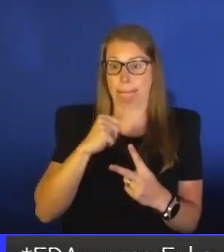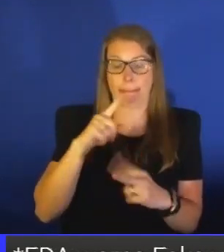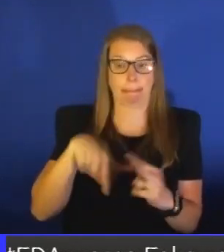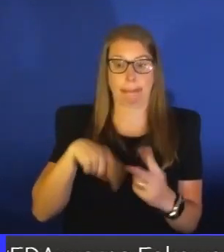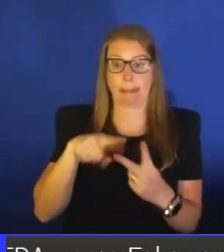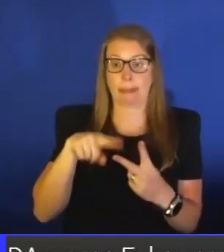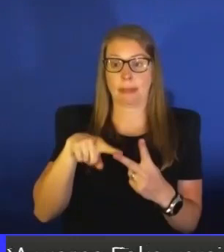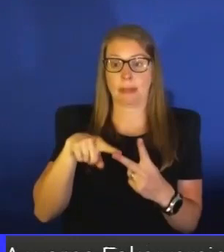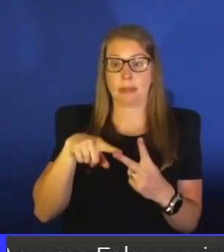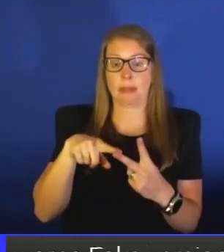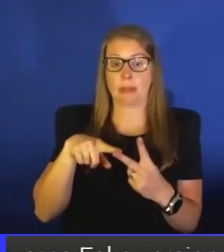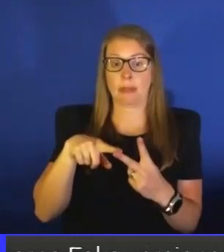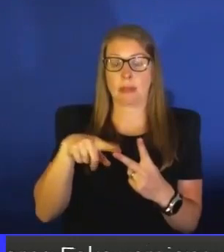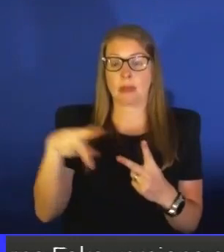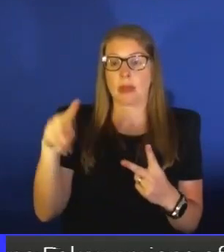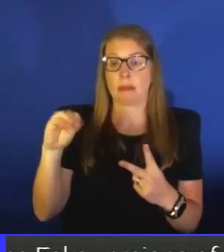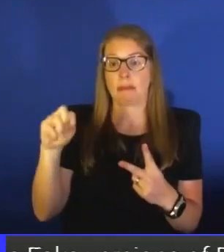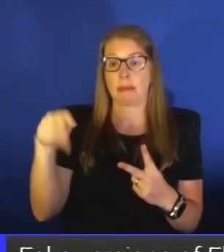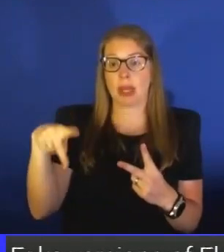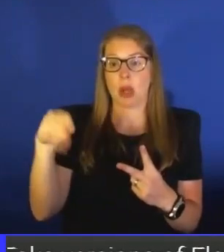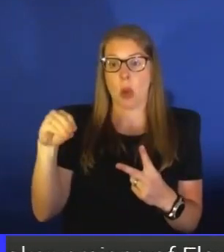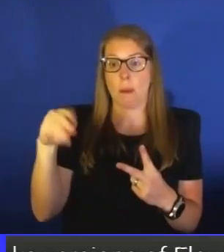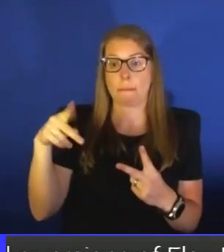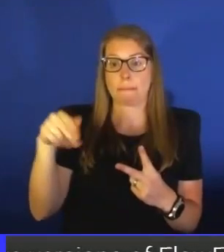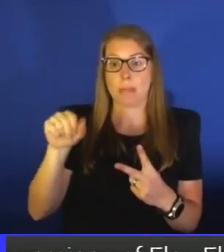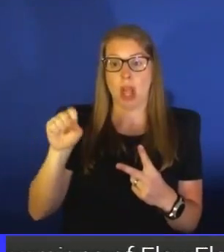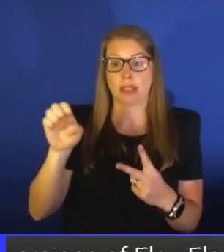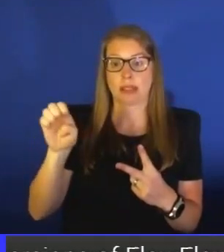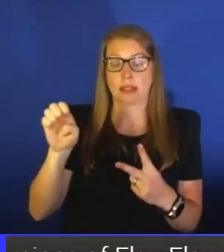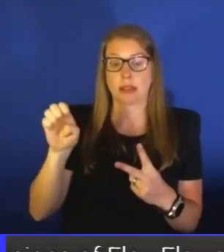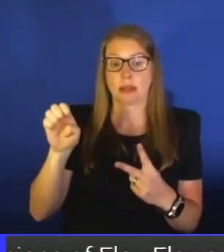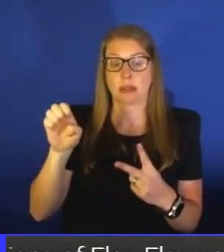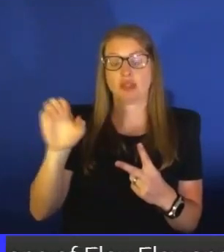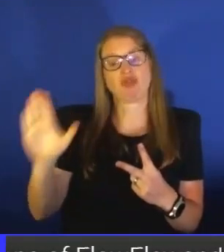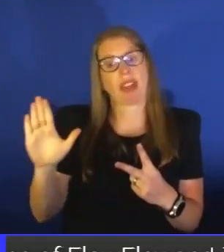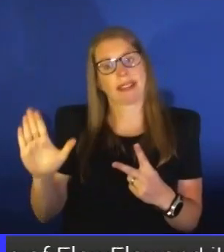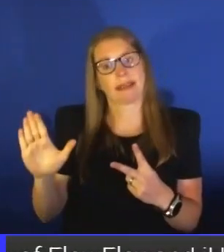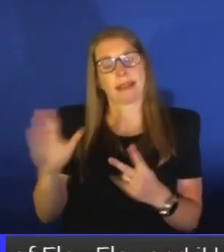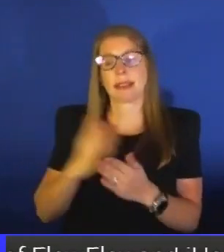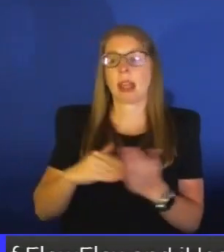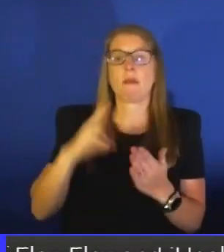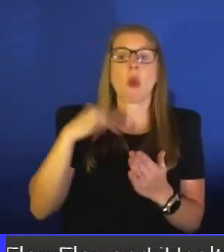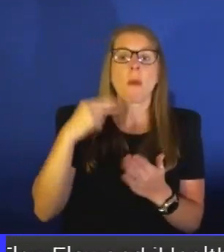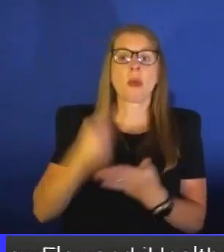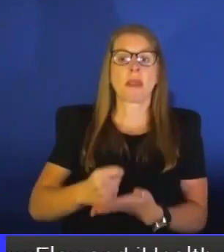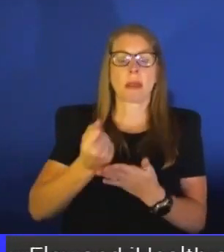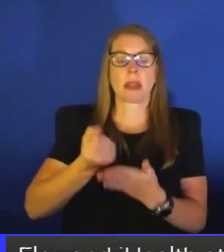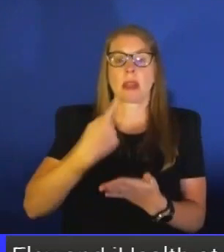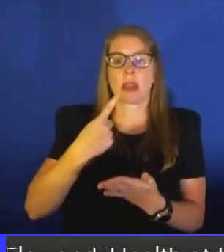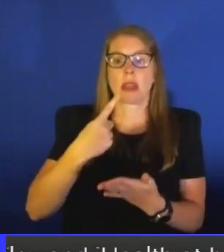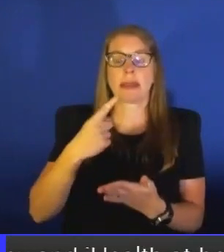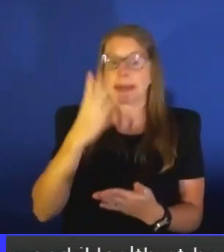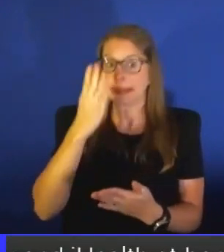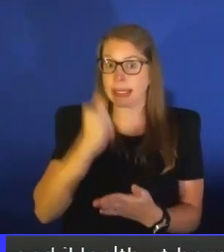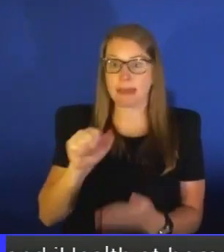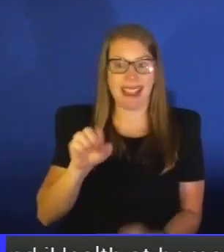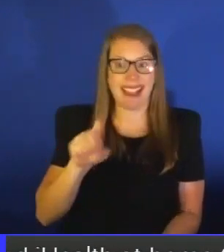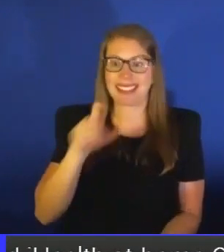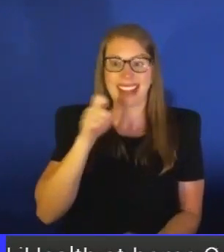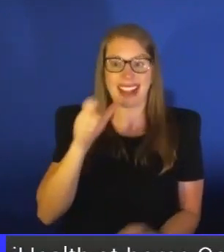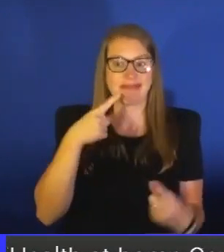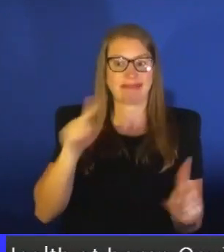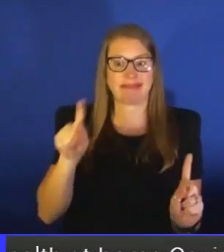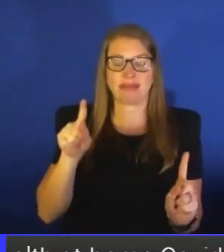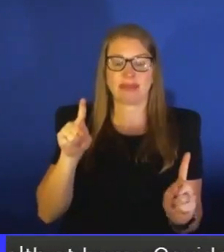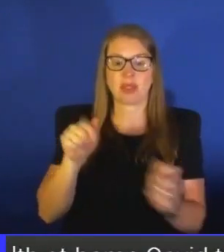is around menopause. Great. I will have some patients that actually take hormone therapy because even the sleep aids don't seem to work as well with